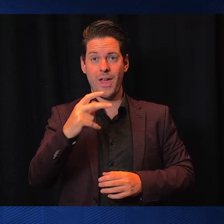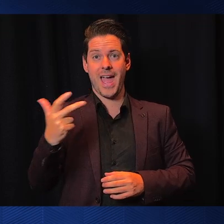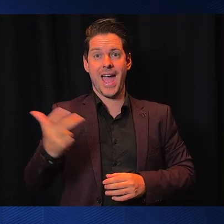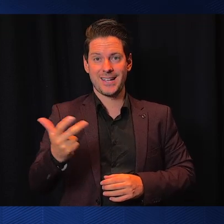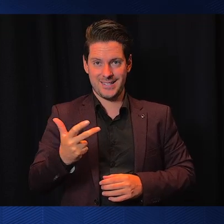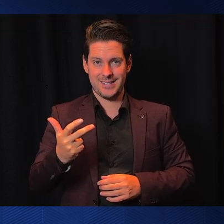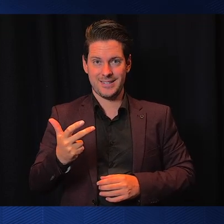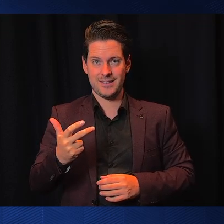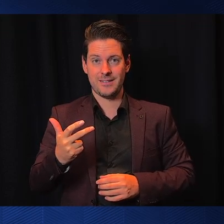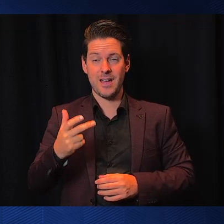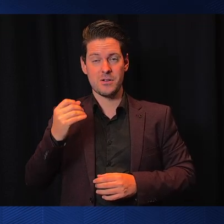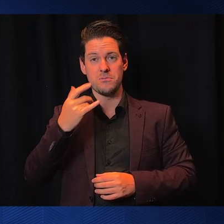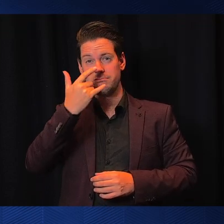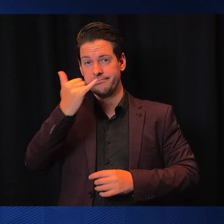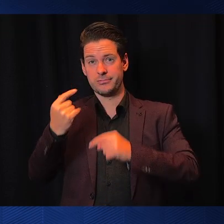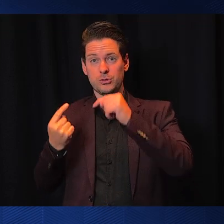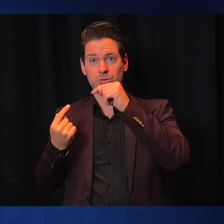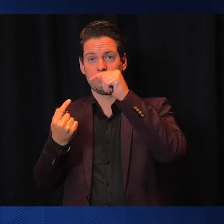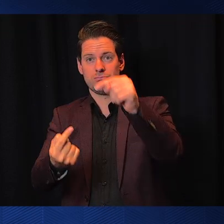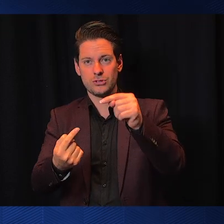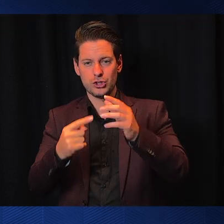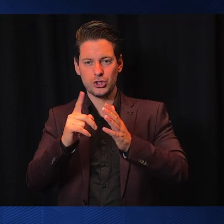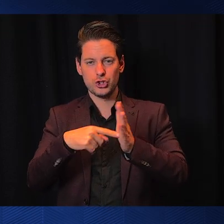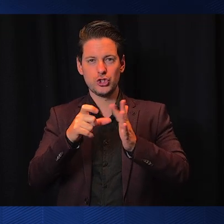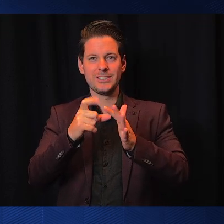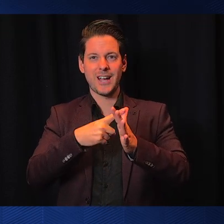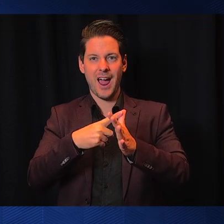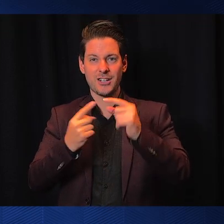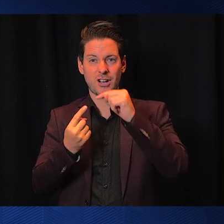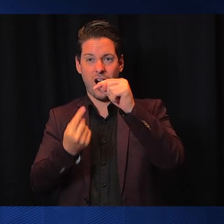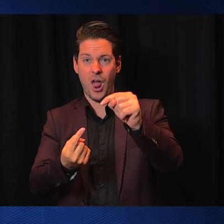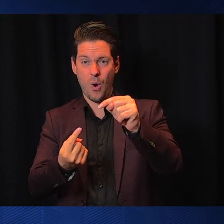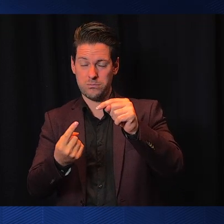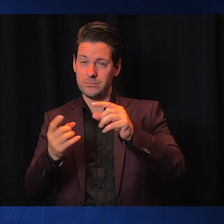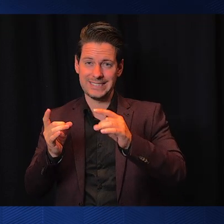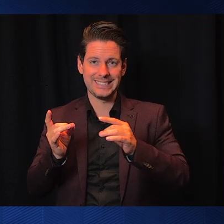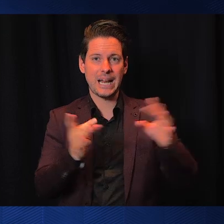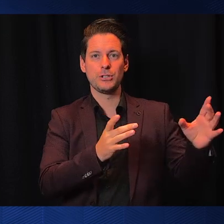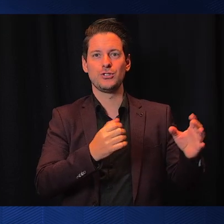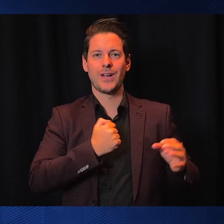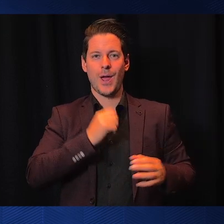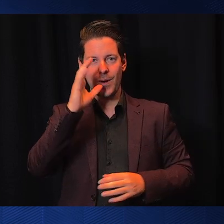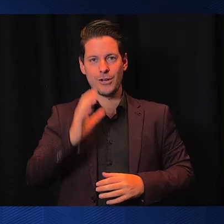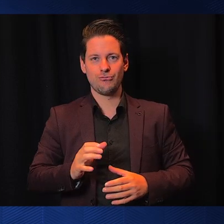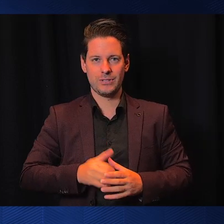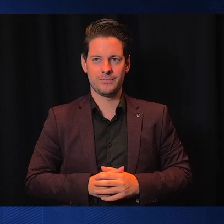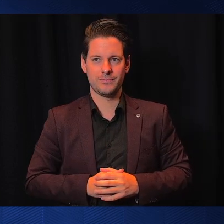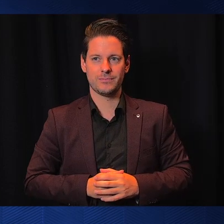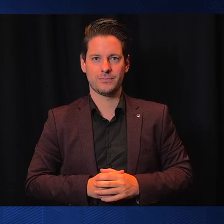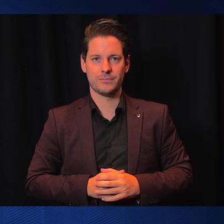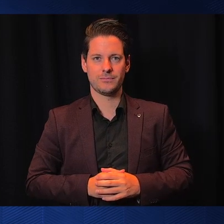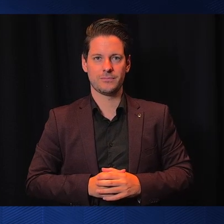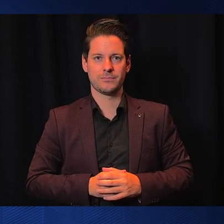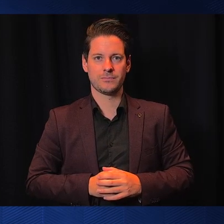visited by a severe tropical cyclone named Jida, which did a lot of damage to our country. And again this